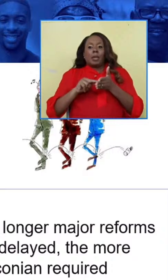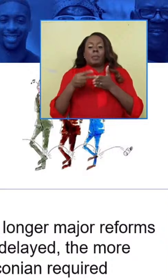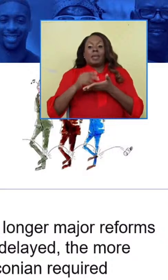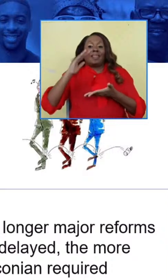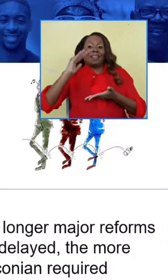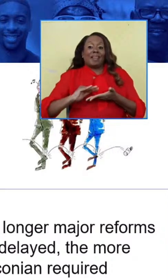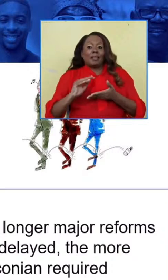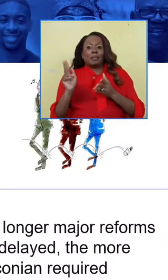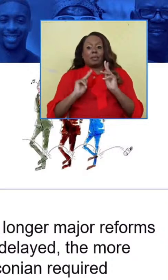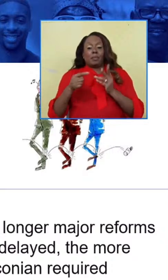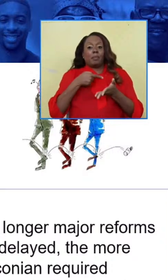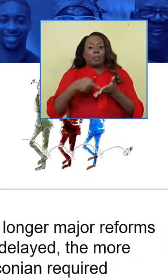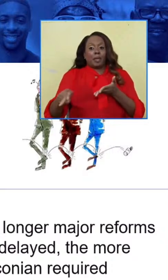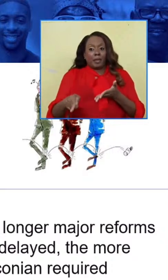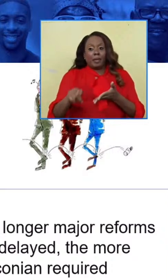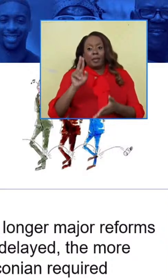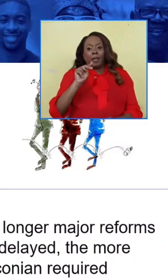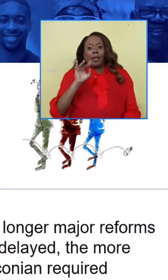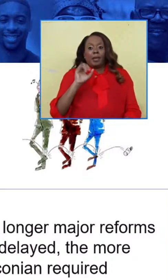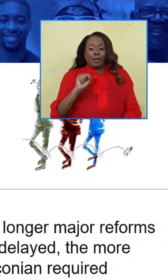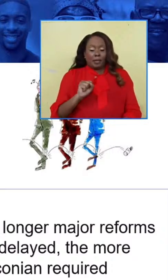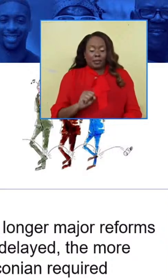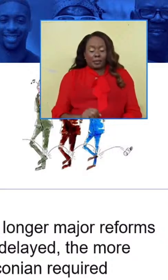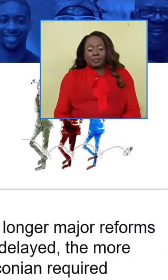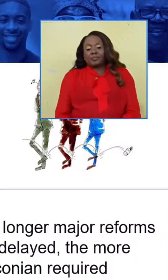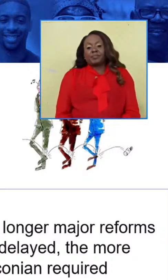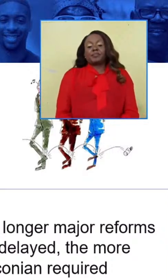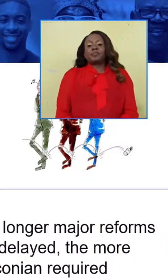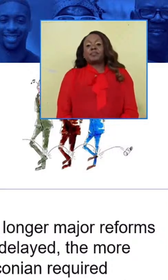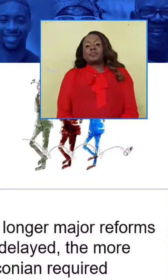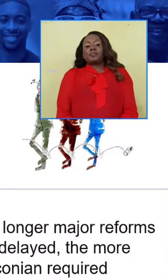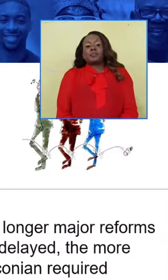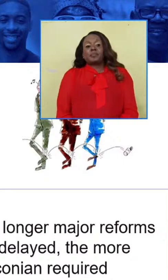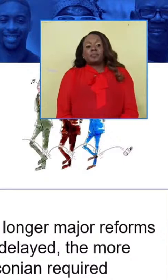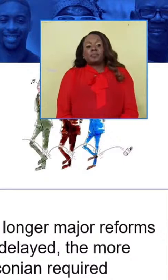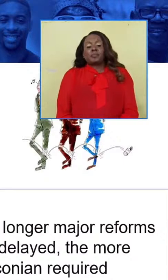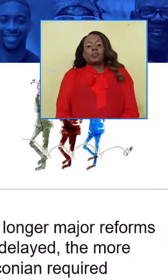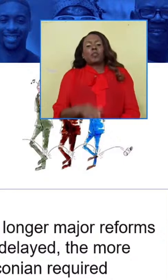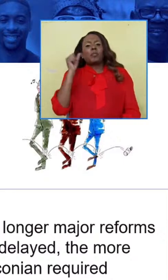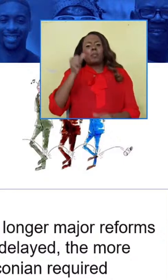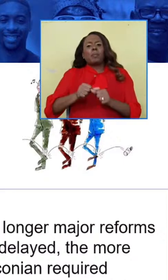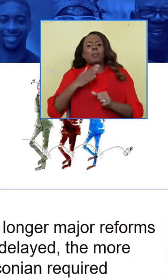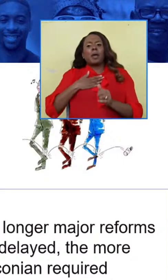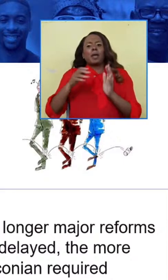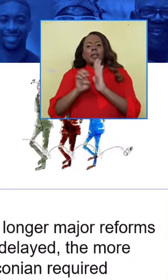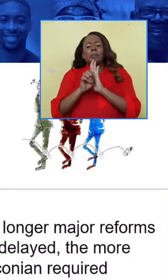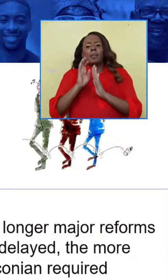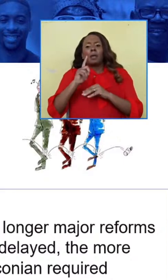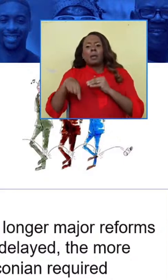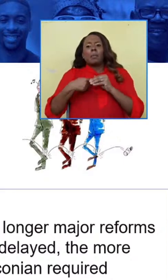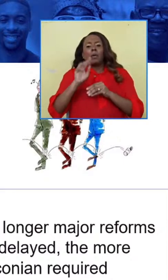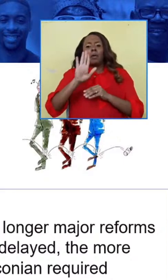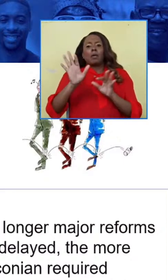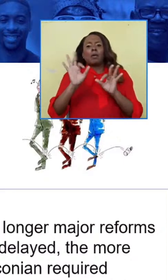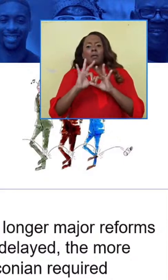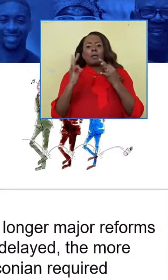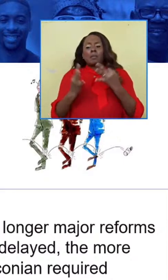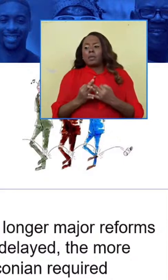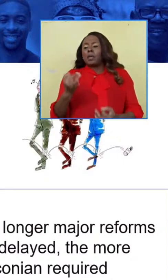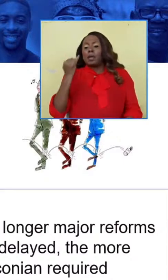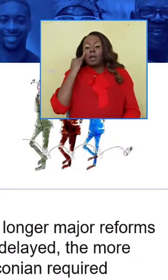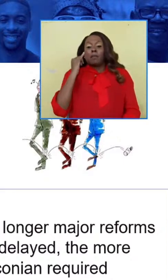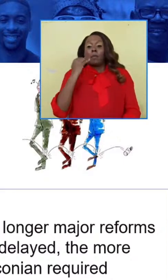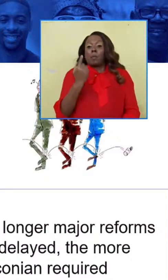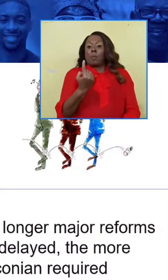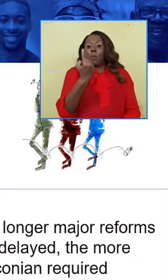falling below 2, even 1.7. So again, the example I gave earlier about the family size. When you're down to one child having to